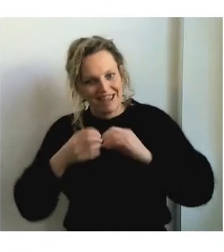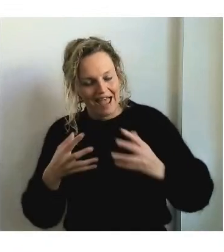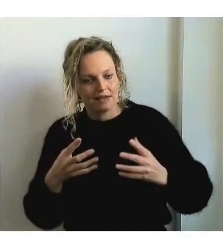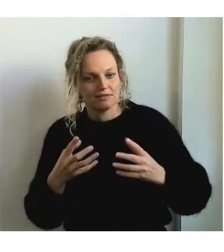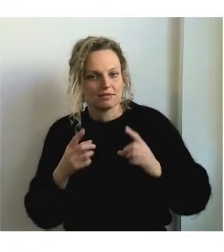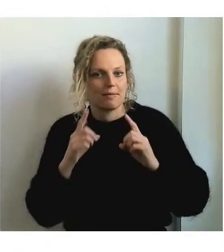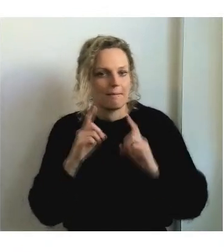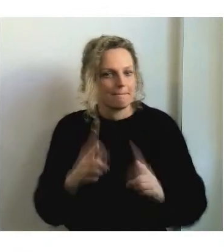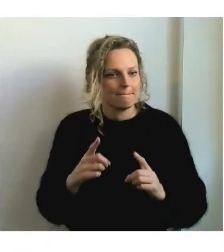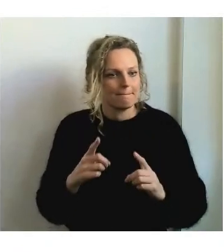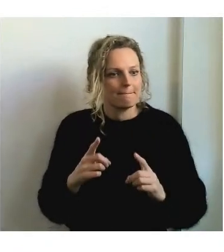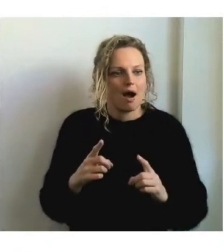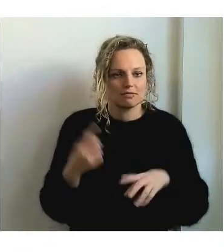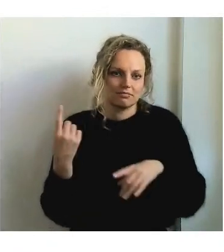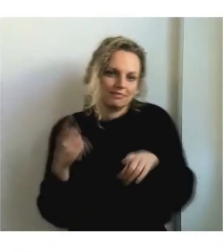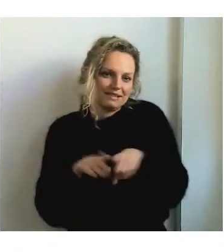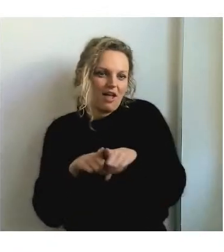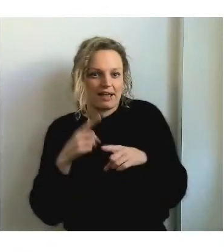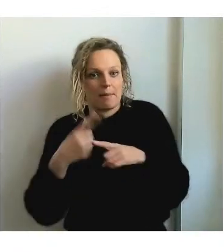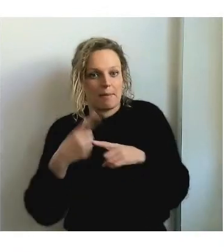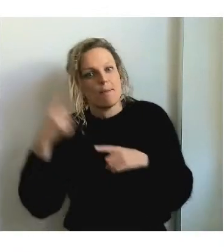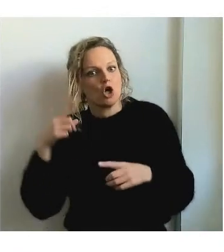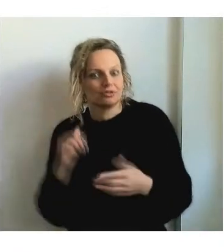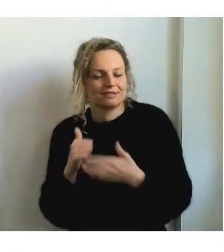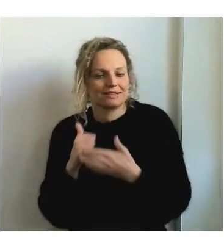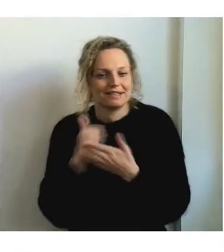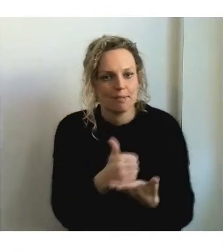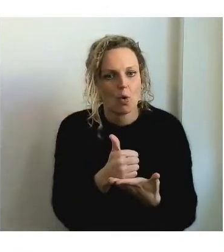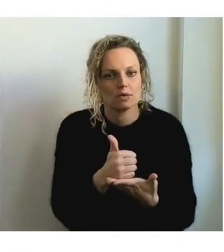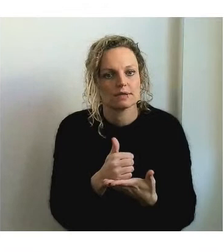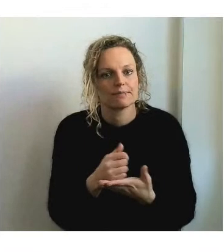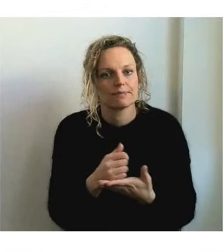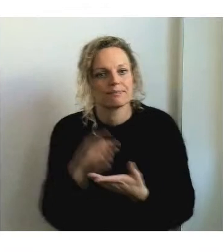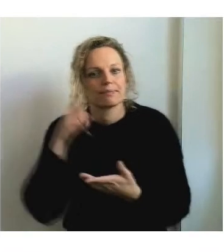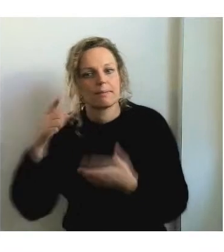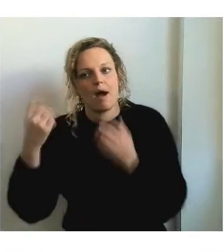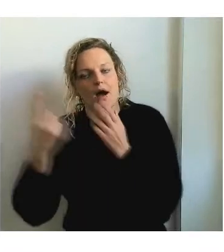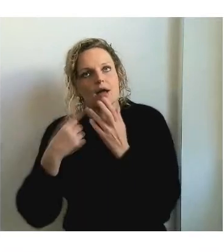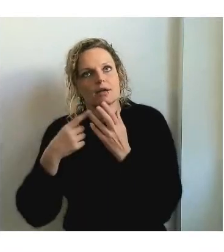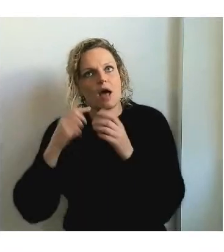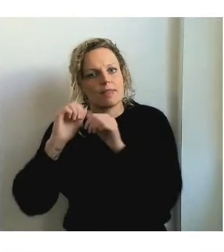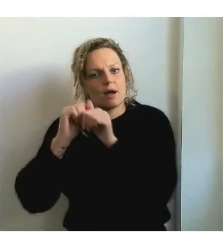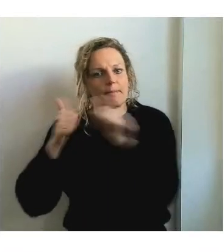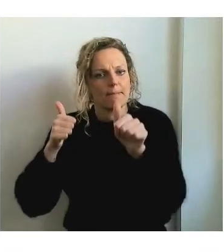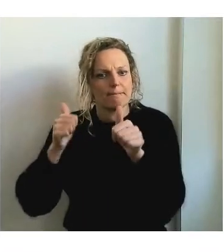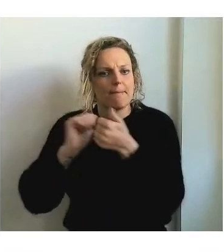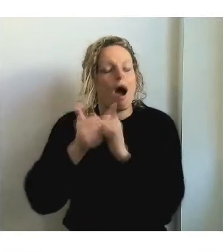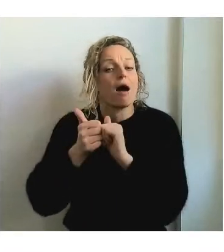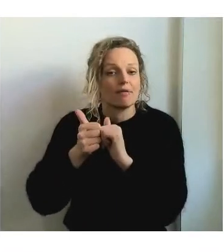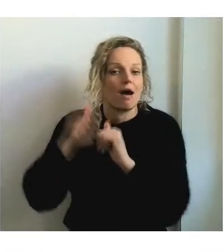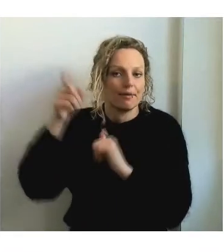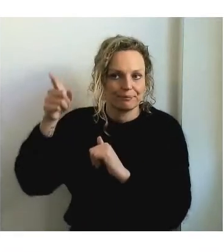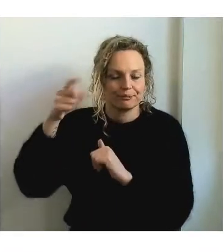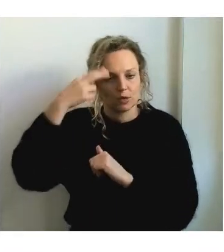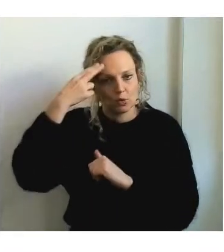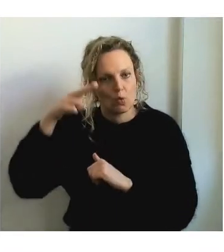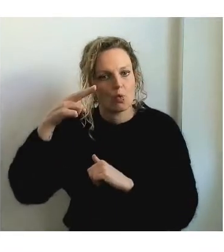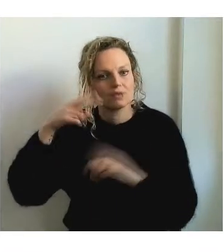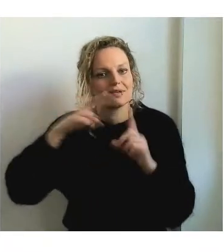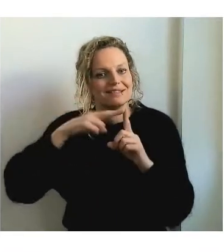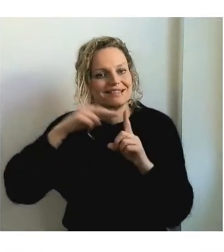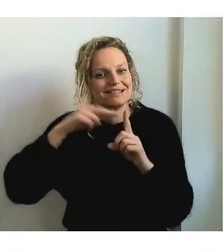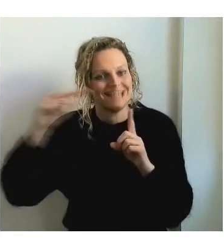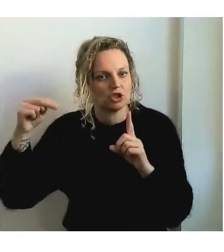for longer term support. So Digital Unite was another partner, and they were providing kind of access